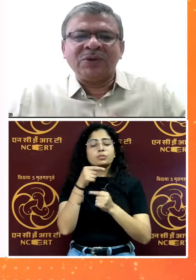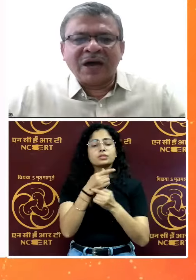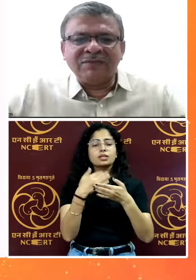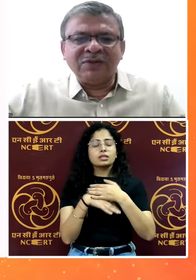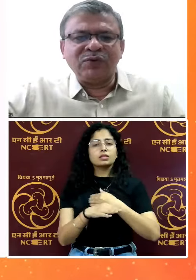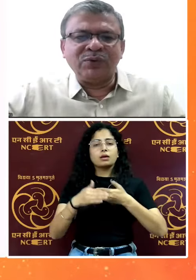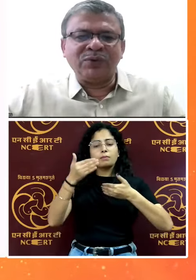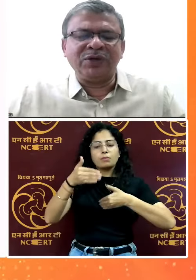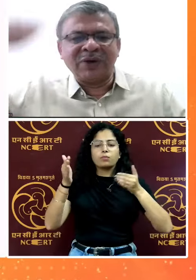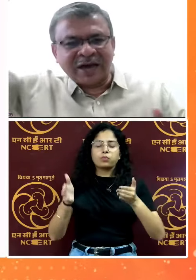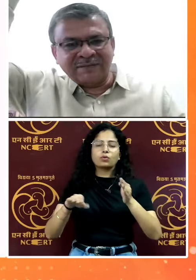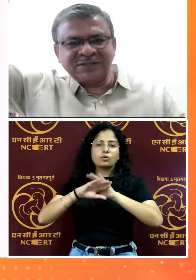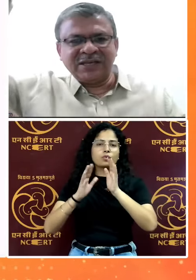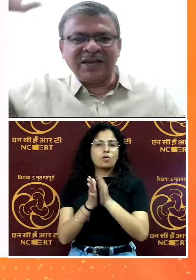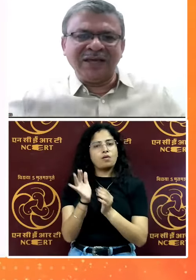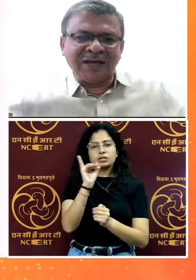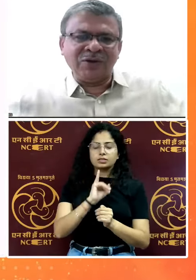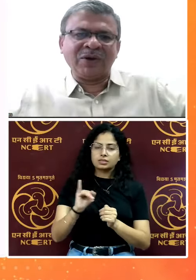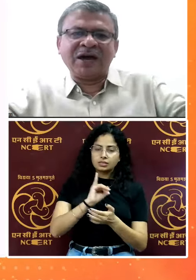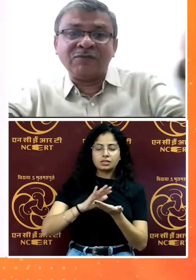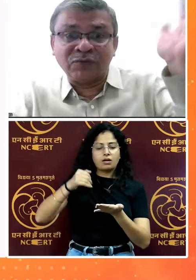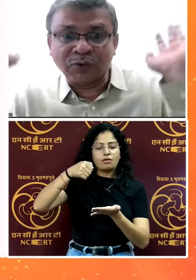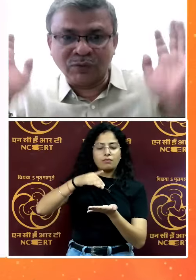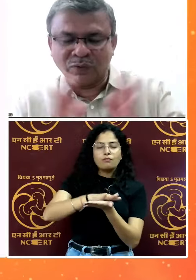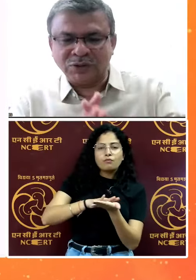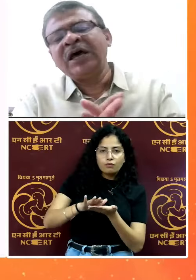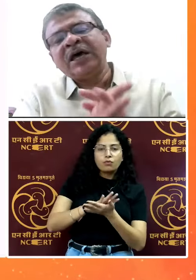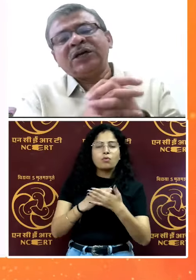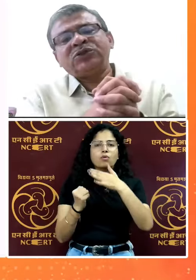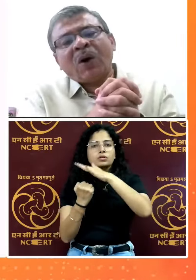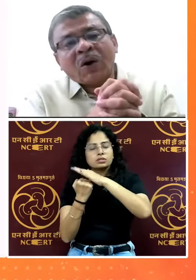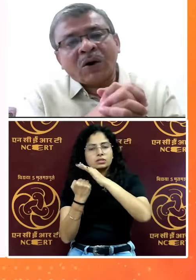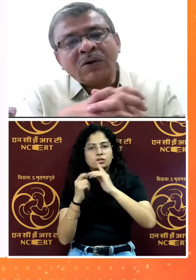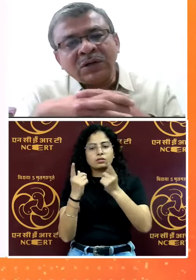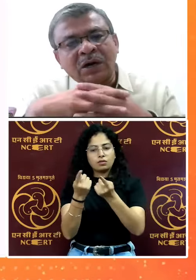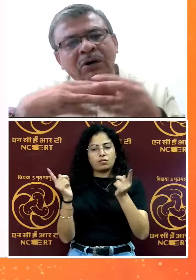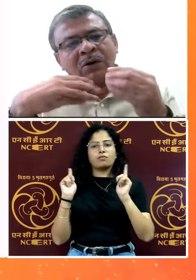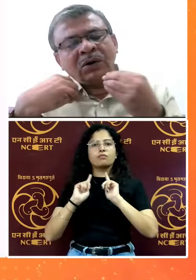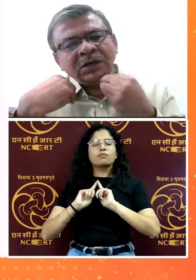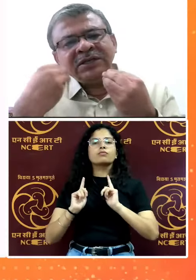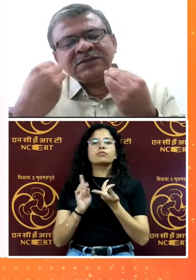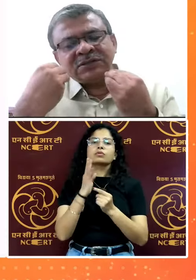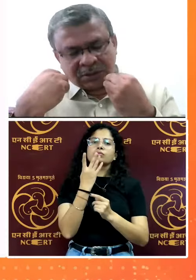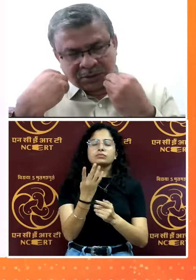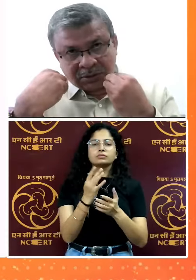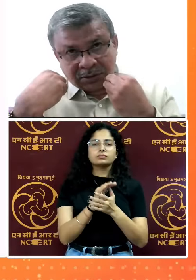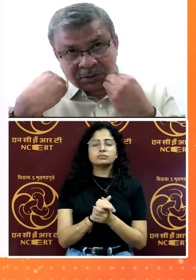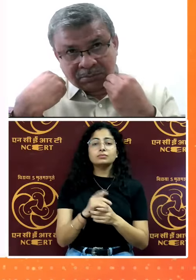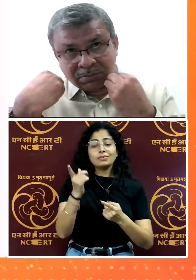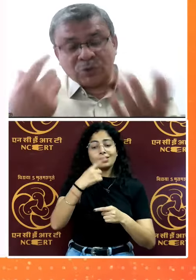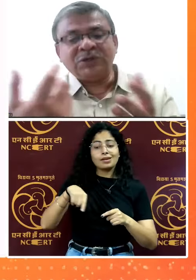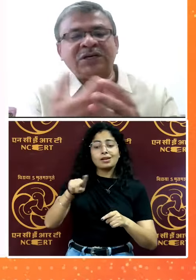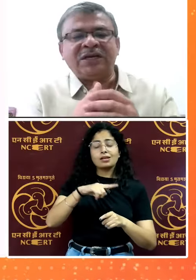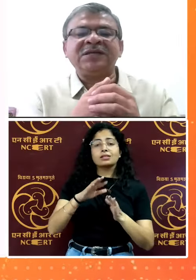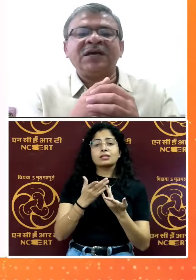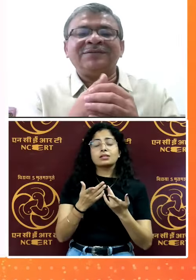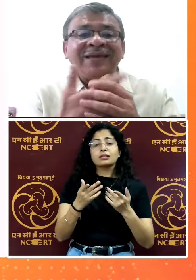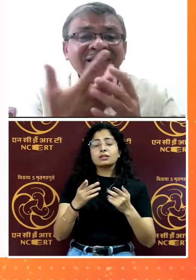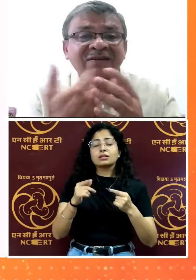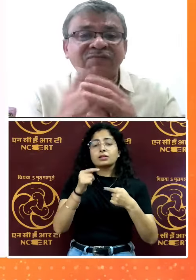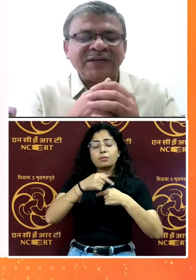So you have the floor, you have the ceiling, and you have 4 walls. Walls, So yes. all these